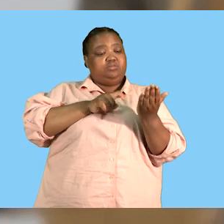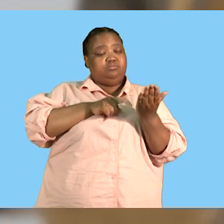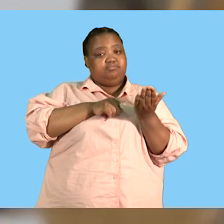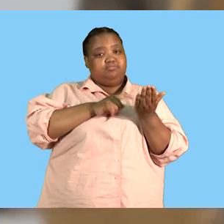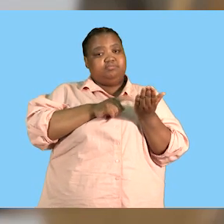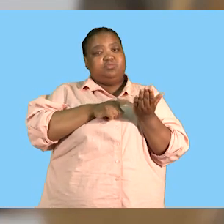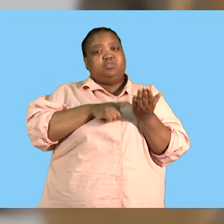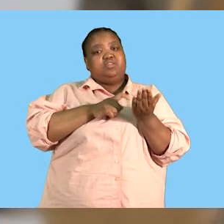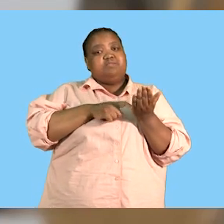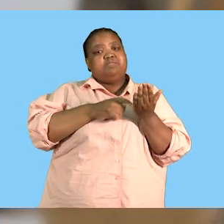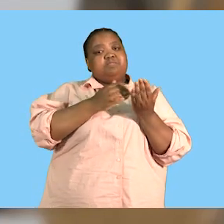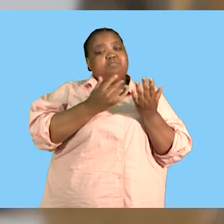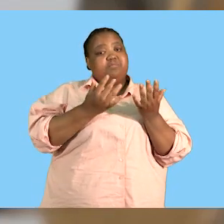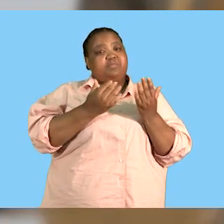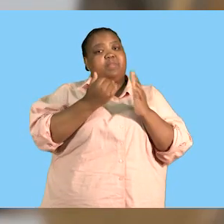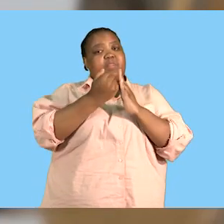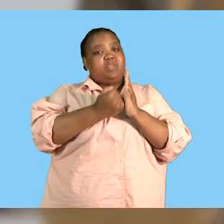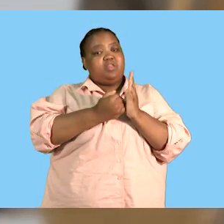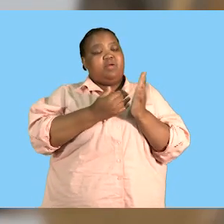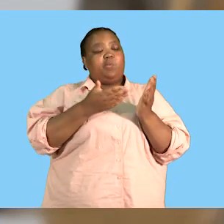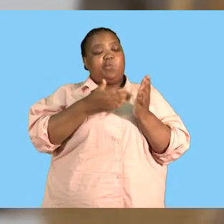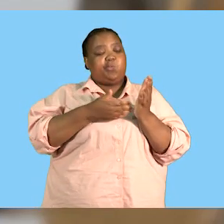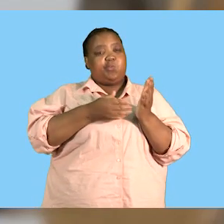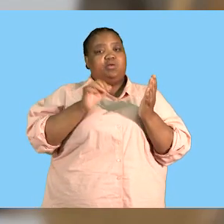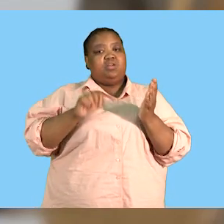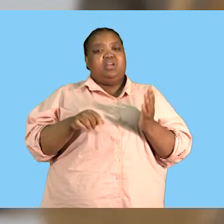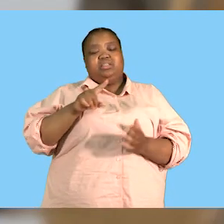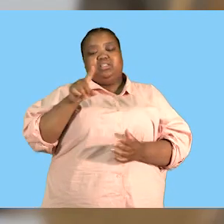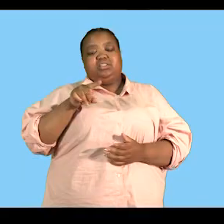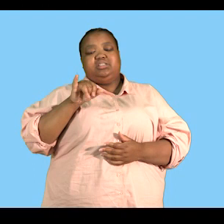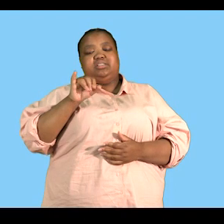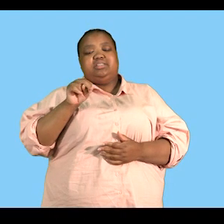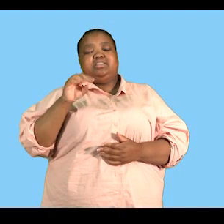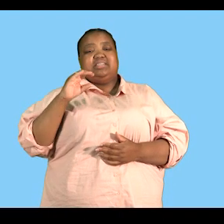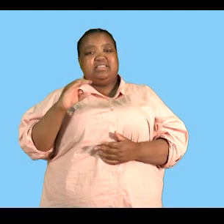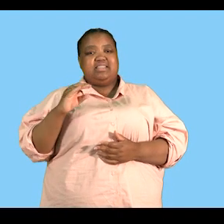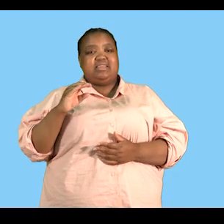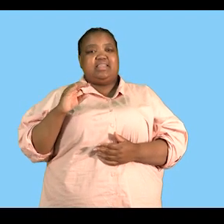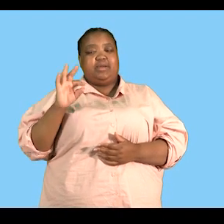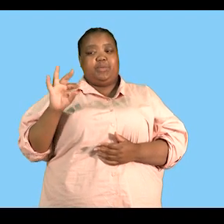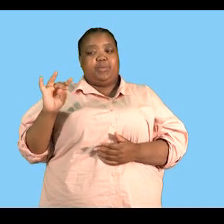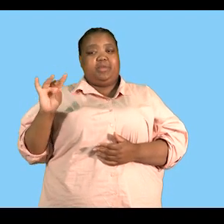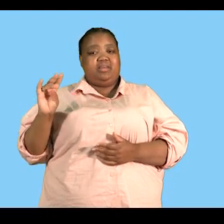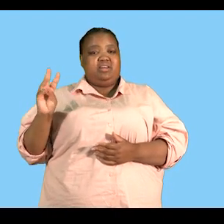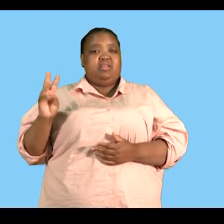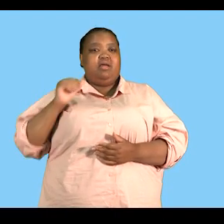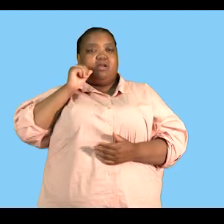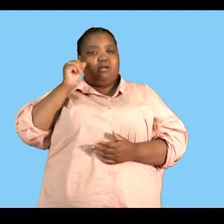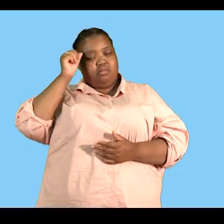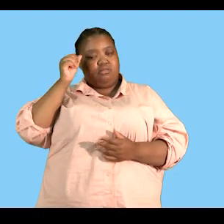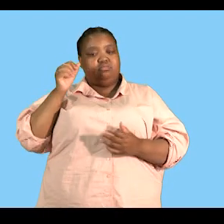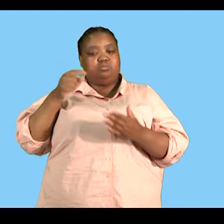So there's our prescription. Calculate how many milligrams of zinc an adult takes per